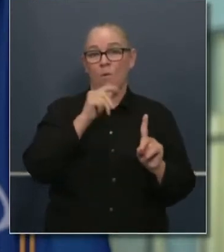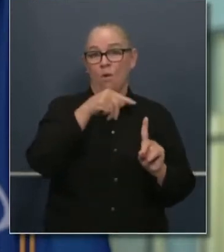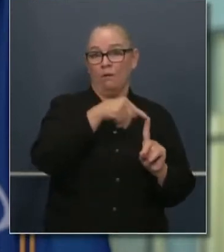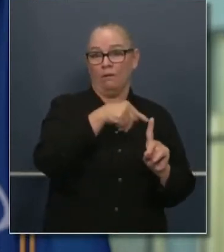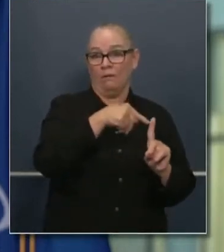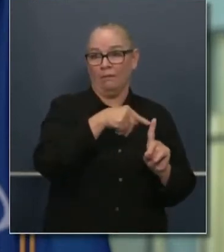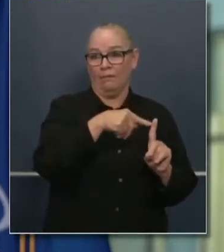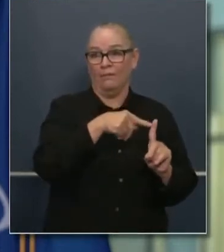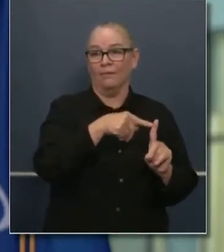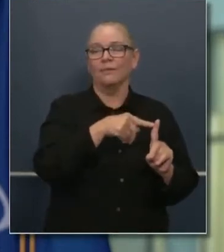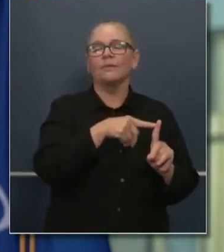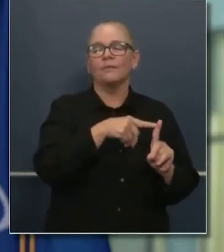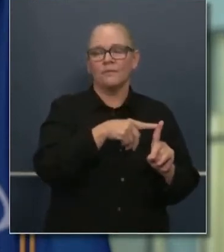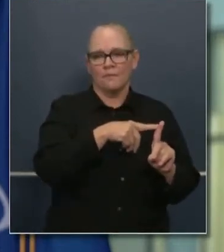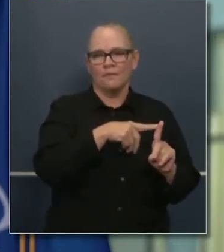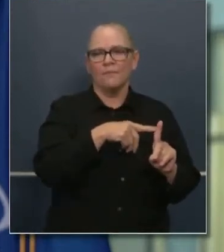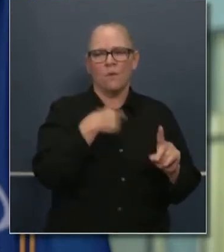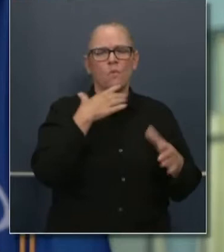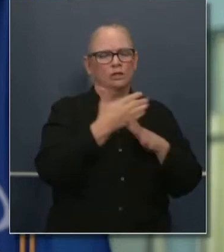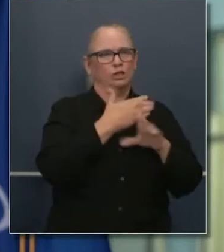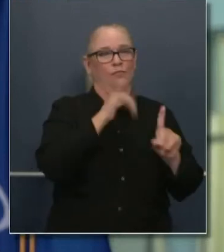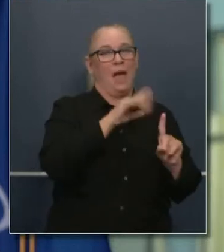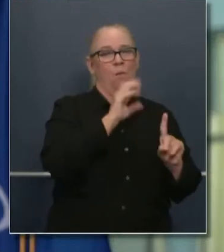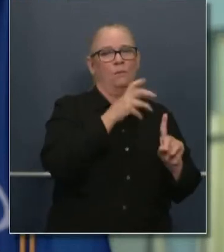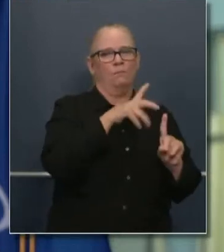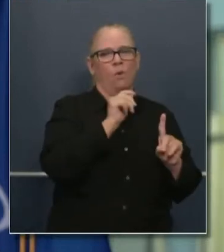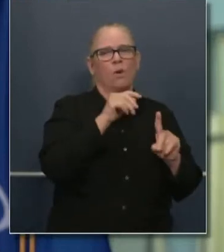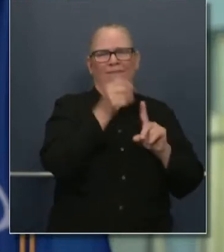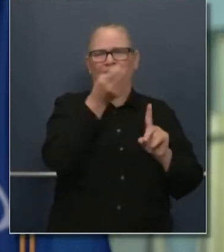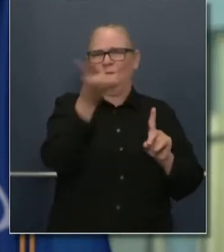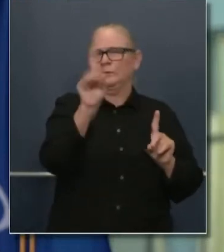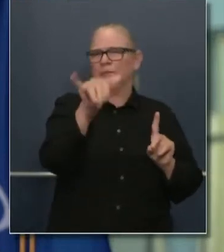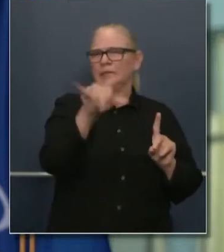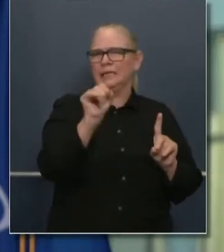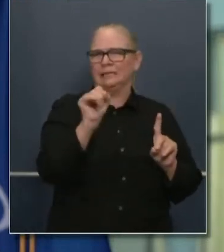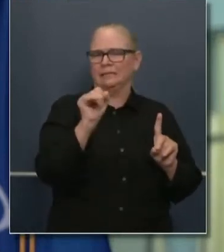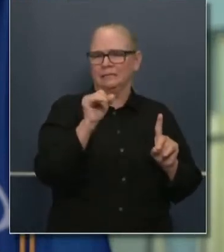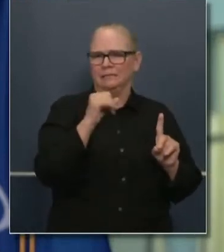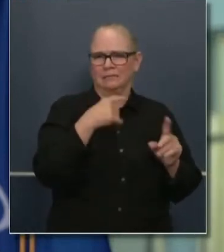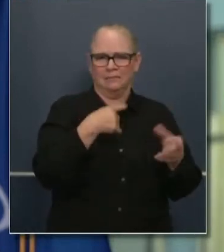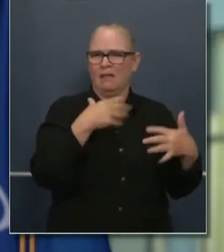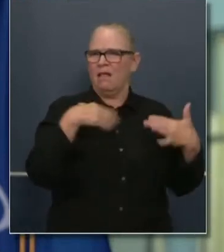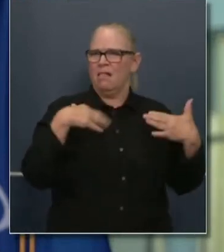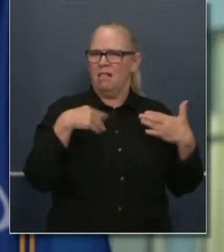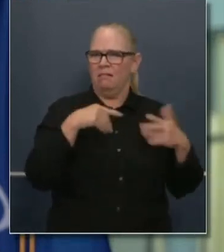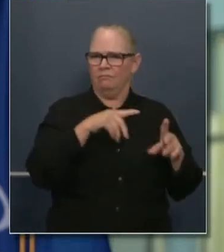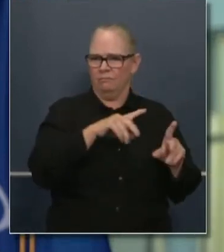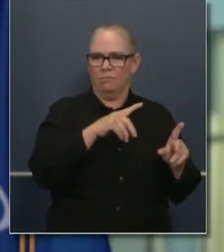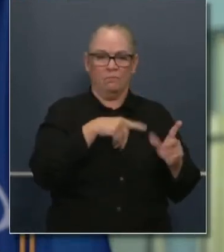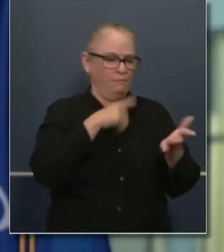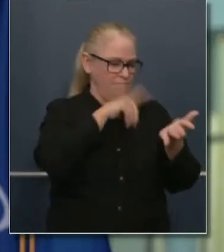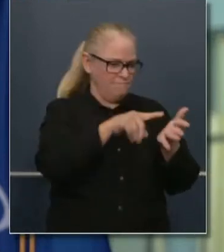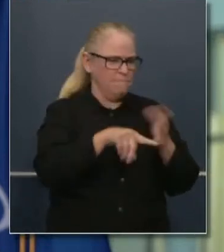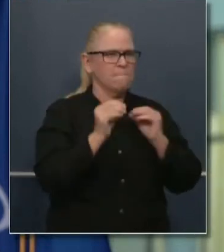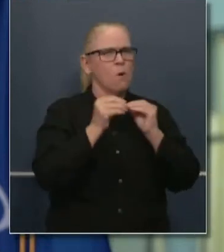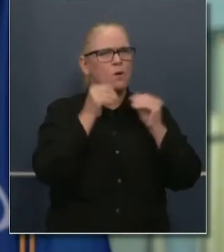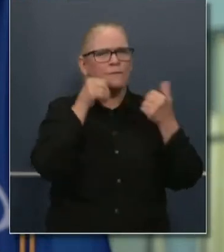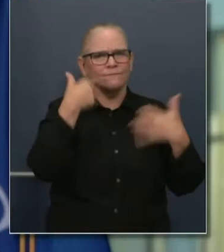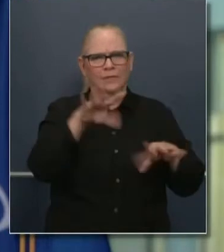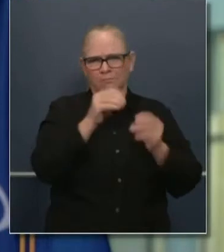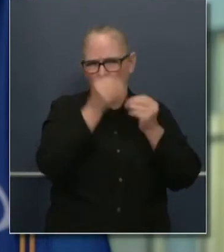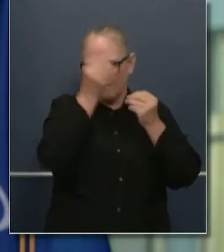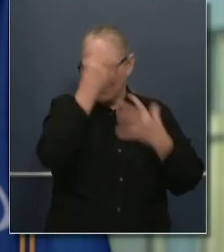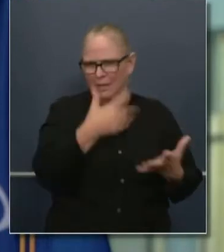away from making public that report. Full transparency, that report is all but done, but what I